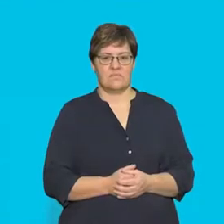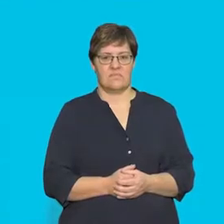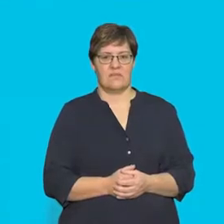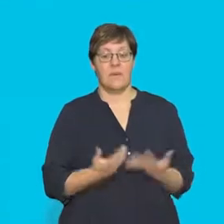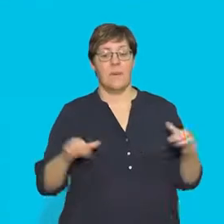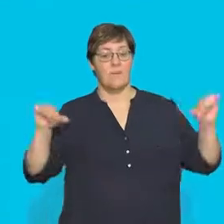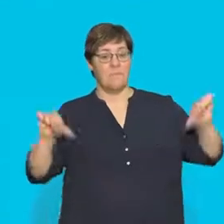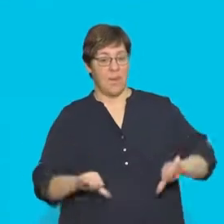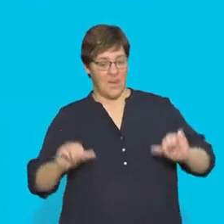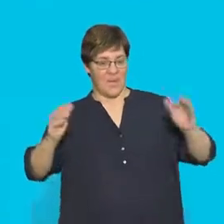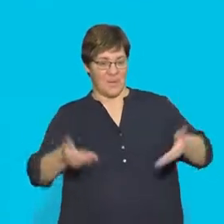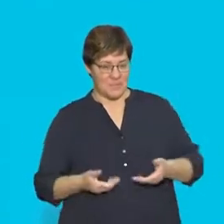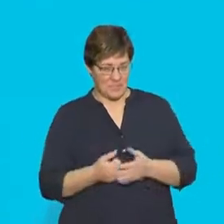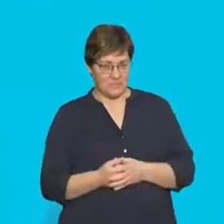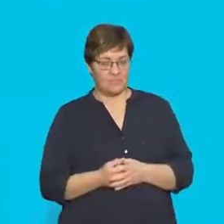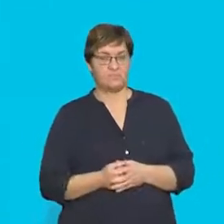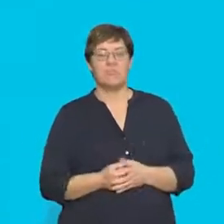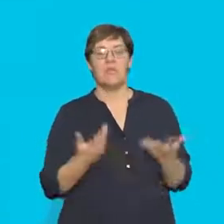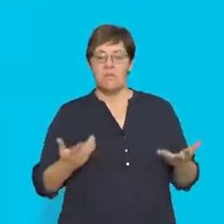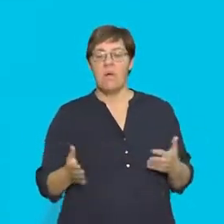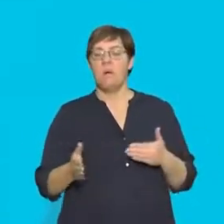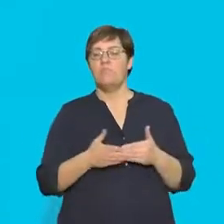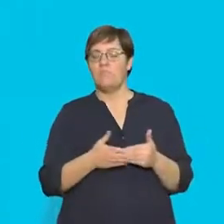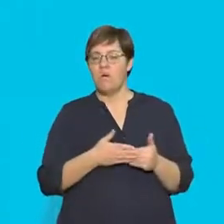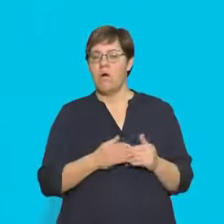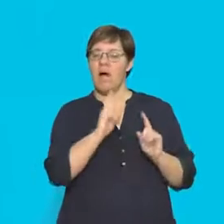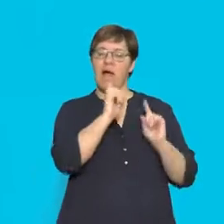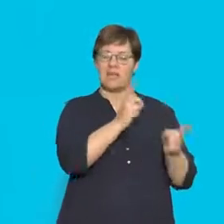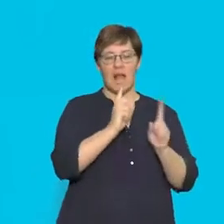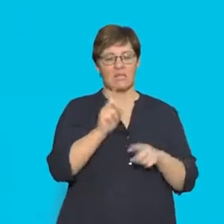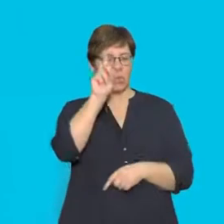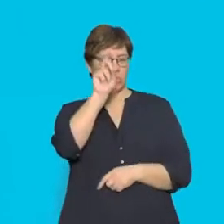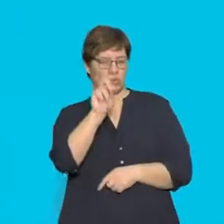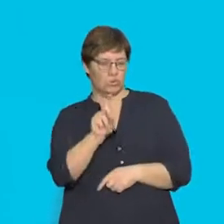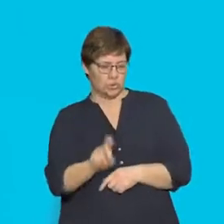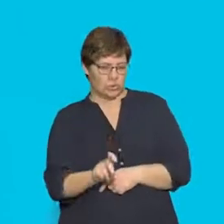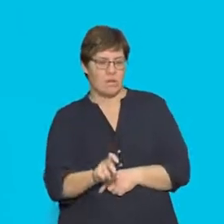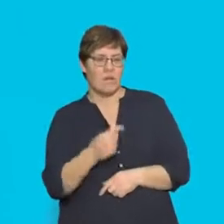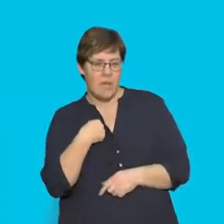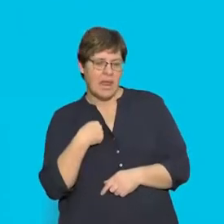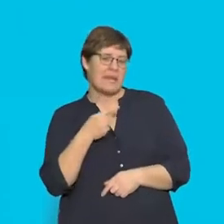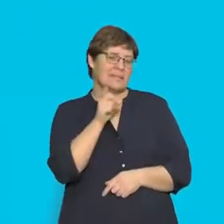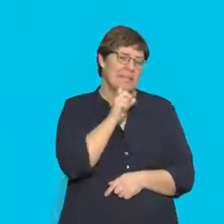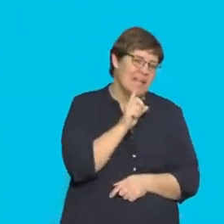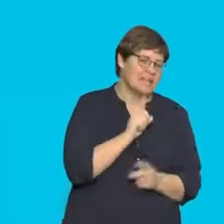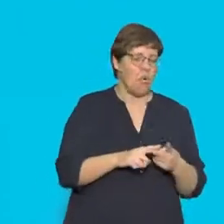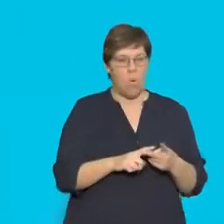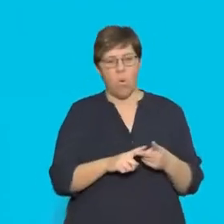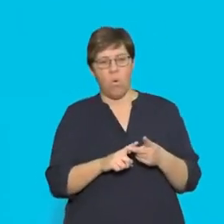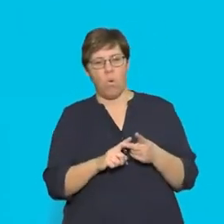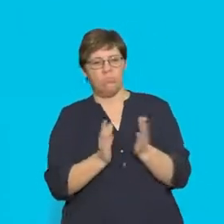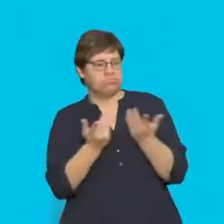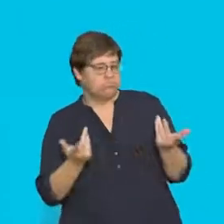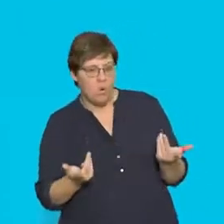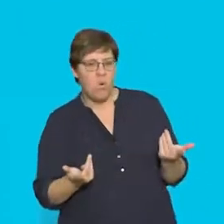welcome back. We're going to get into answering some questions that you might find in a test or a textbook, or you might